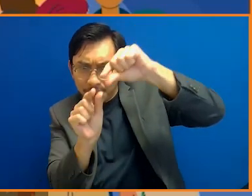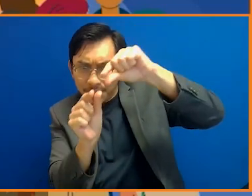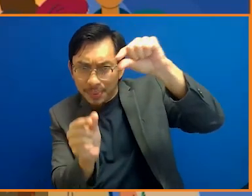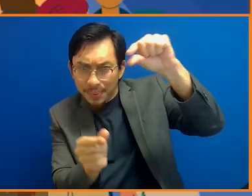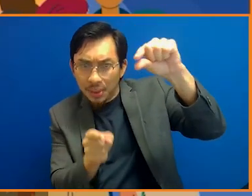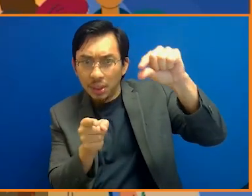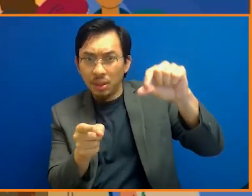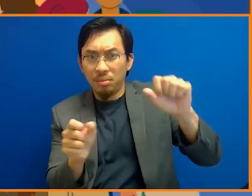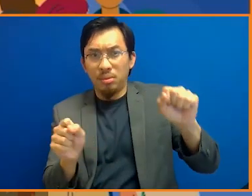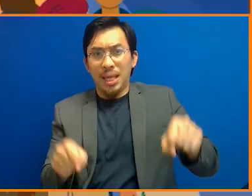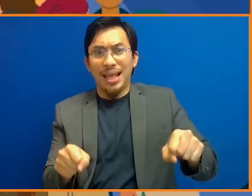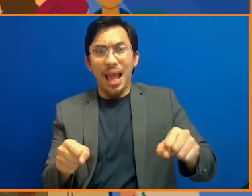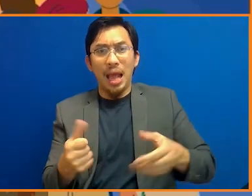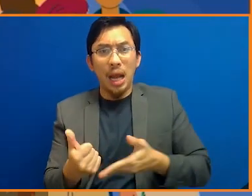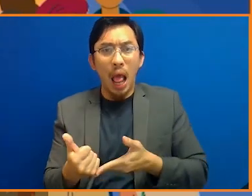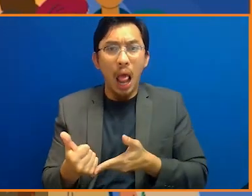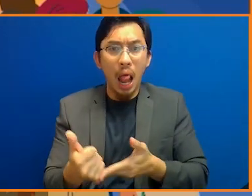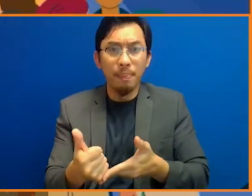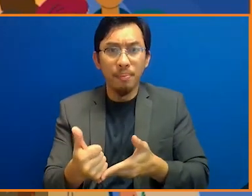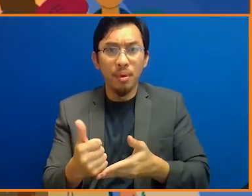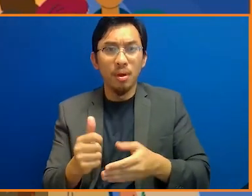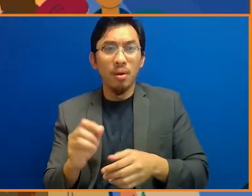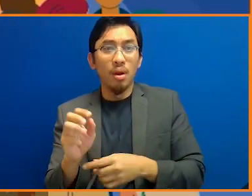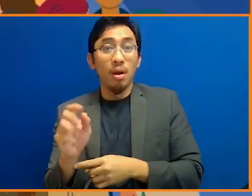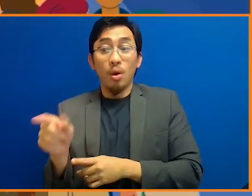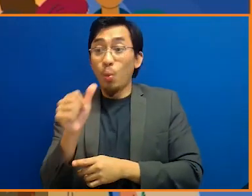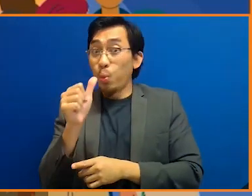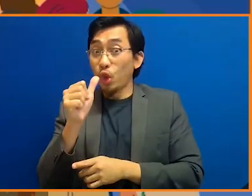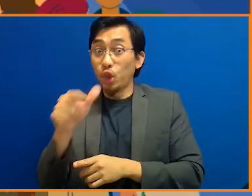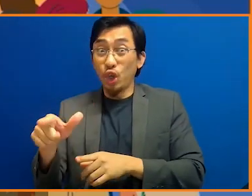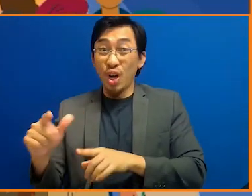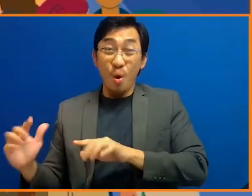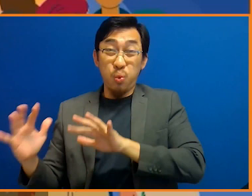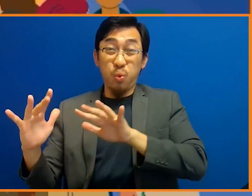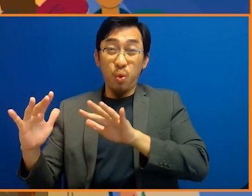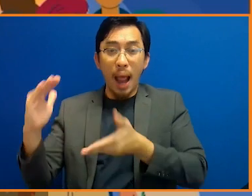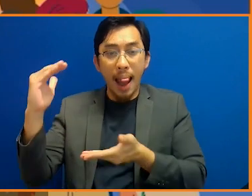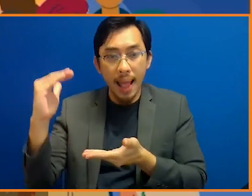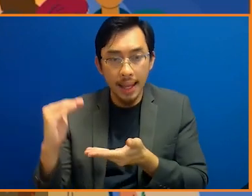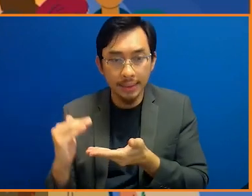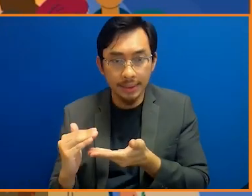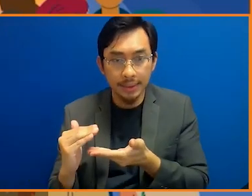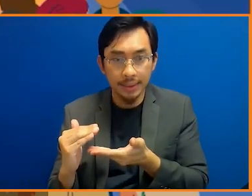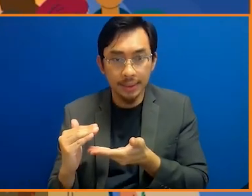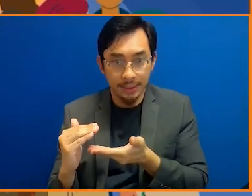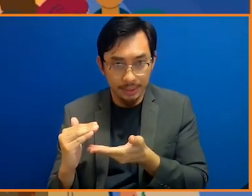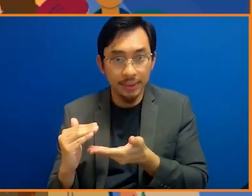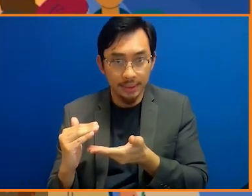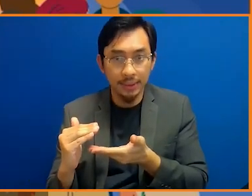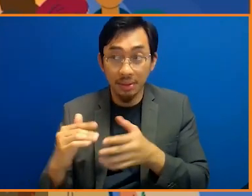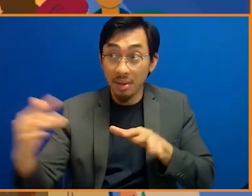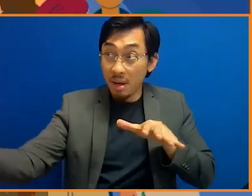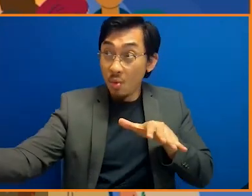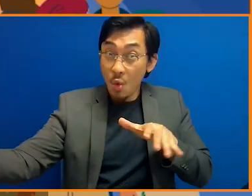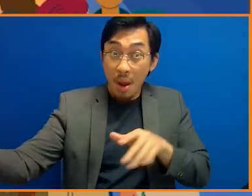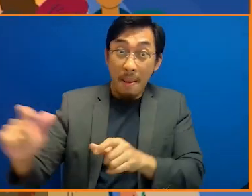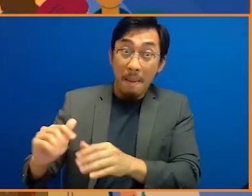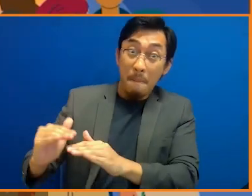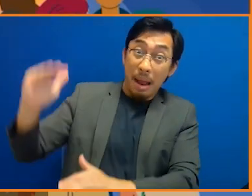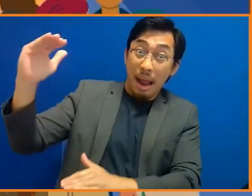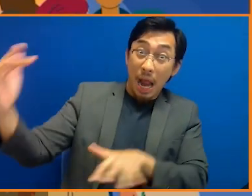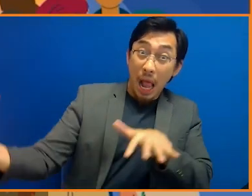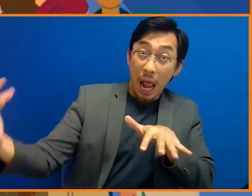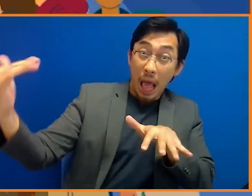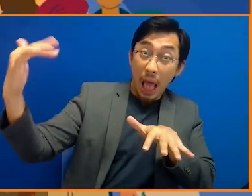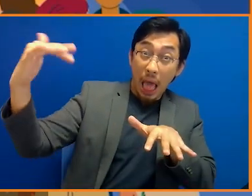that it can help to reduce the amount of water coming into